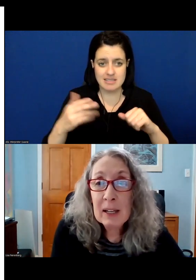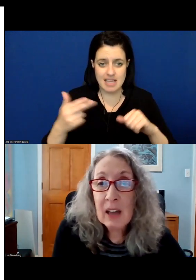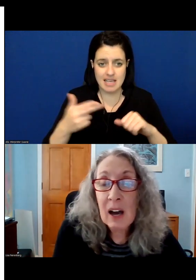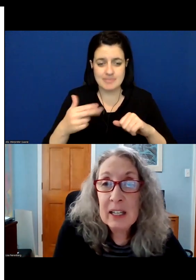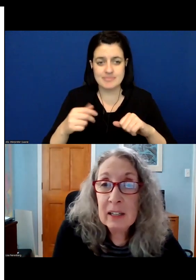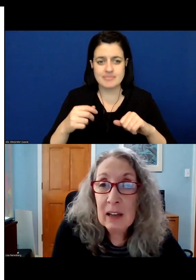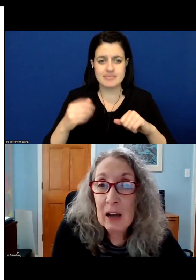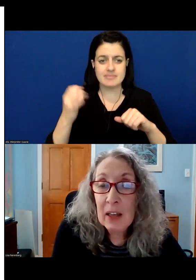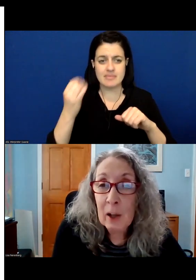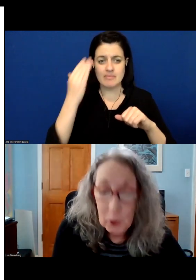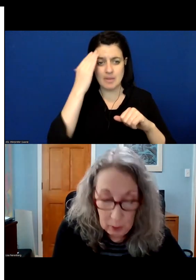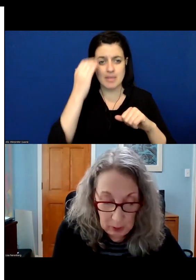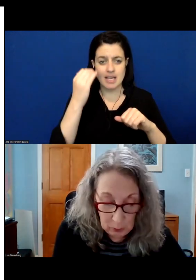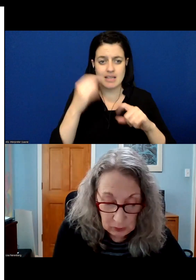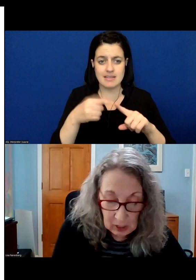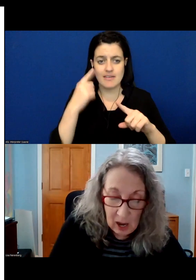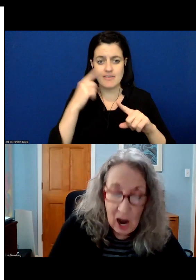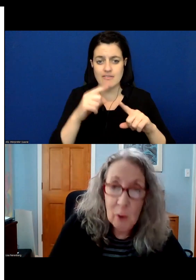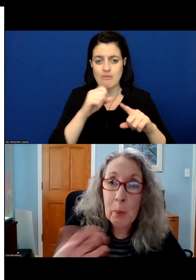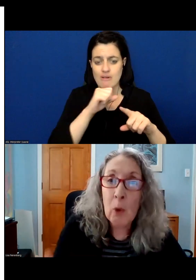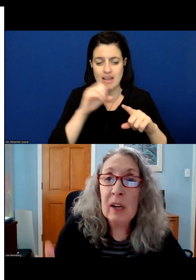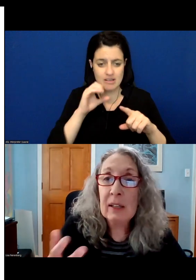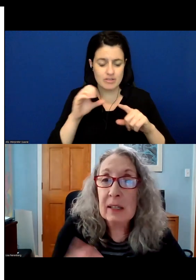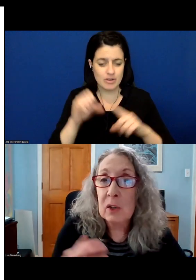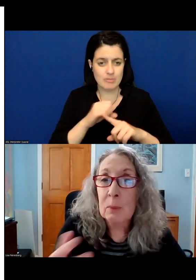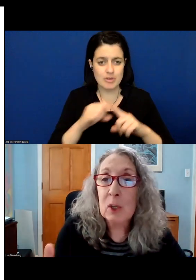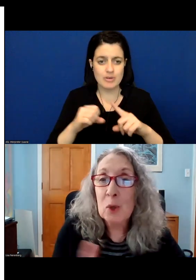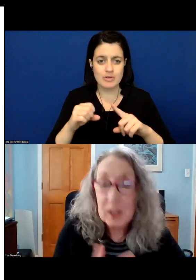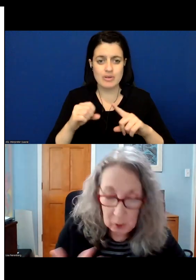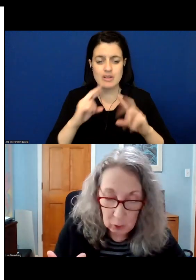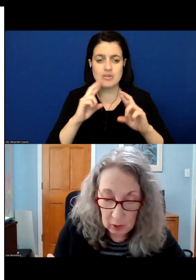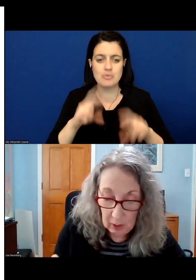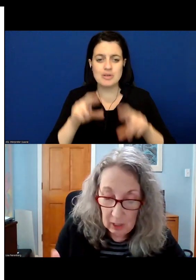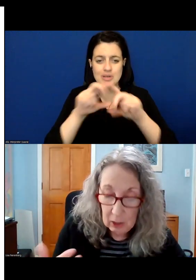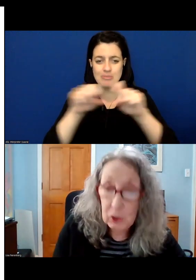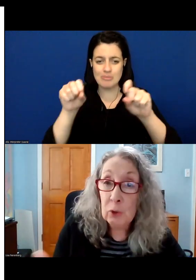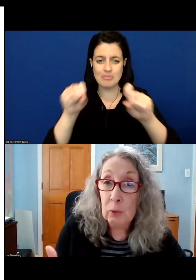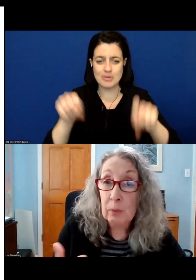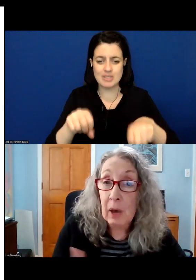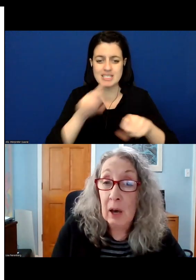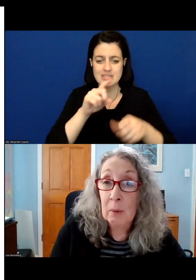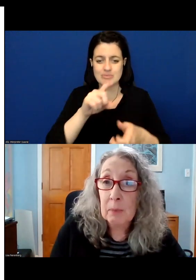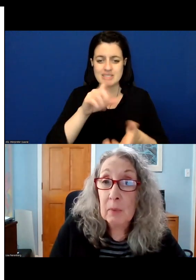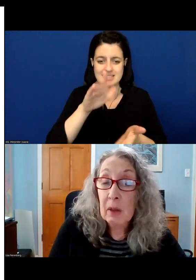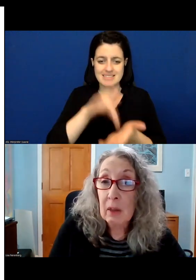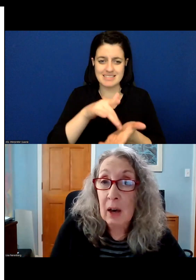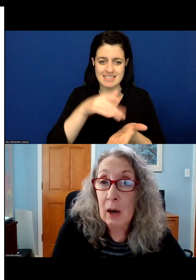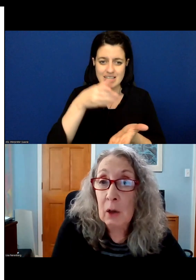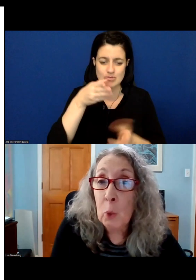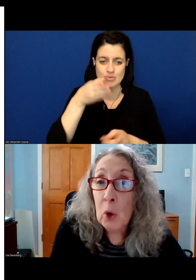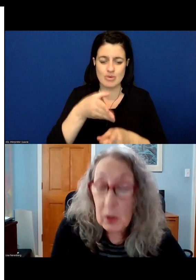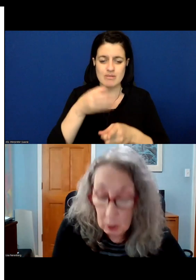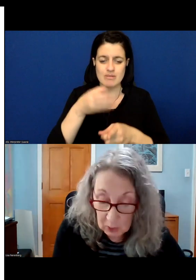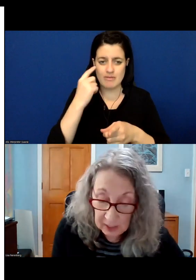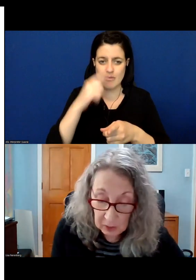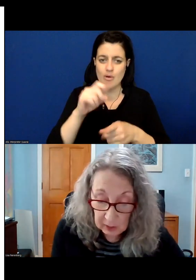Now, because in elder abuse, our reporting system is so central to